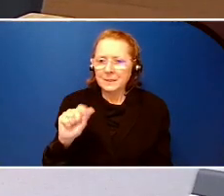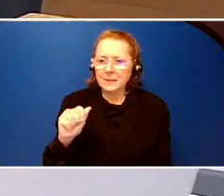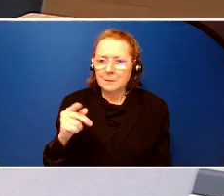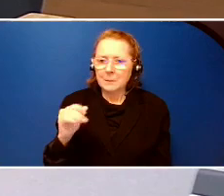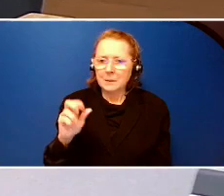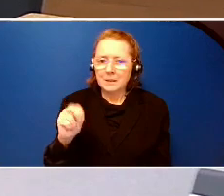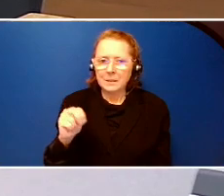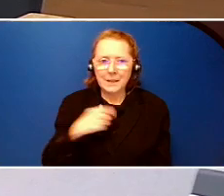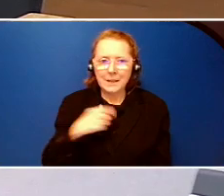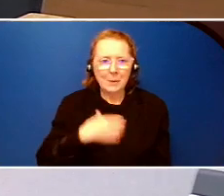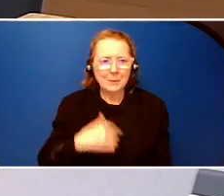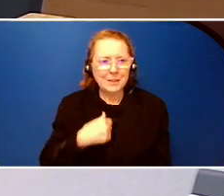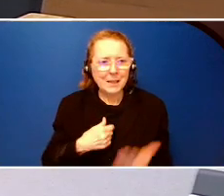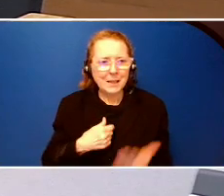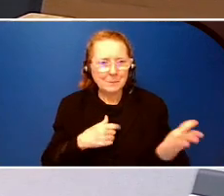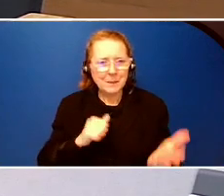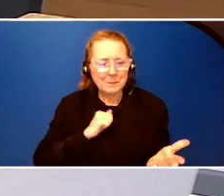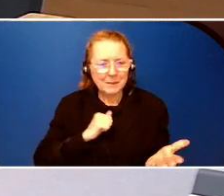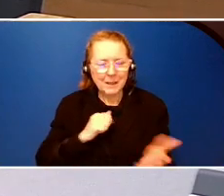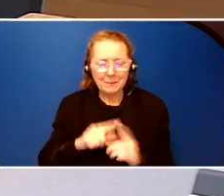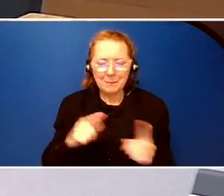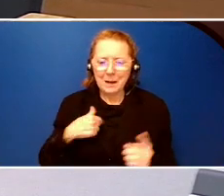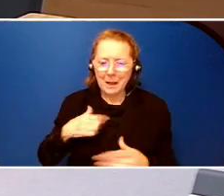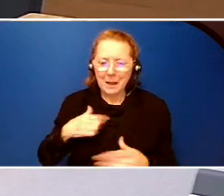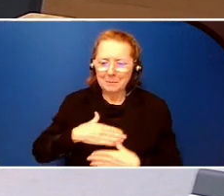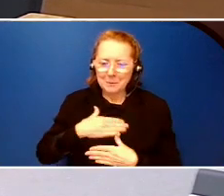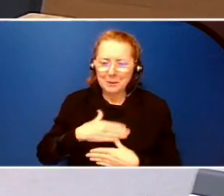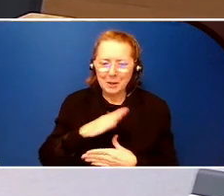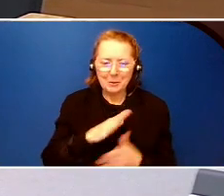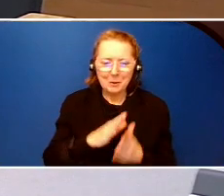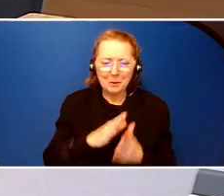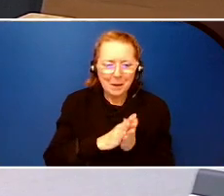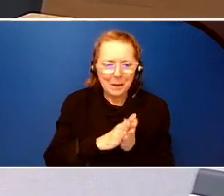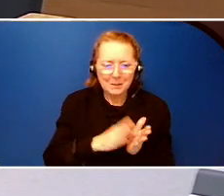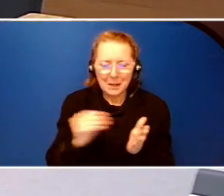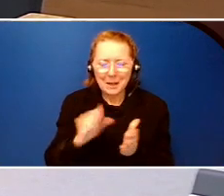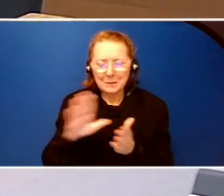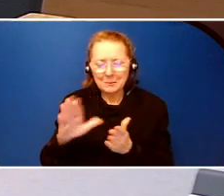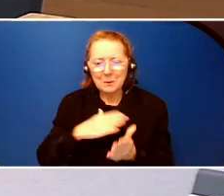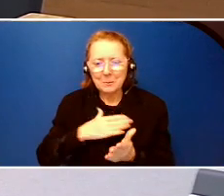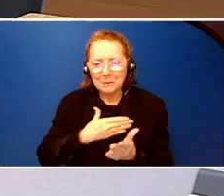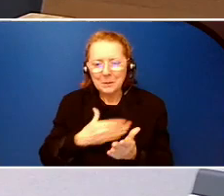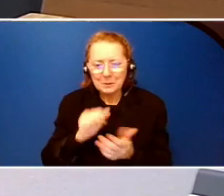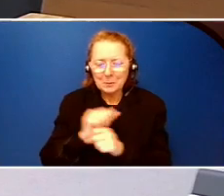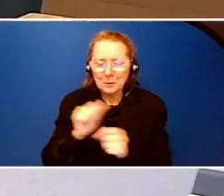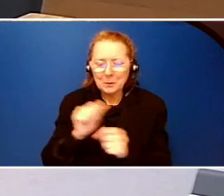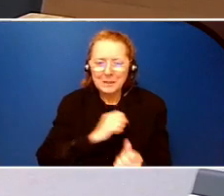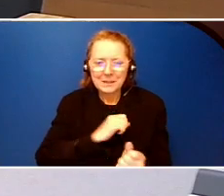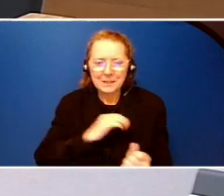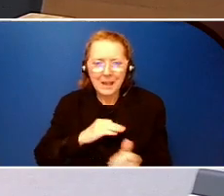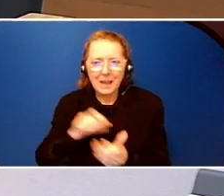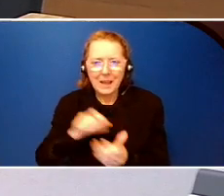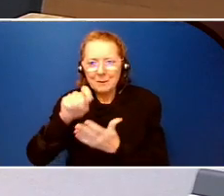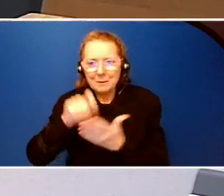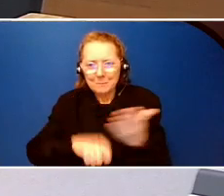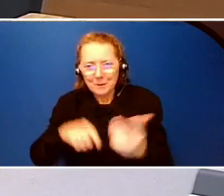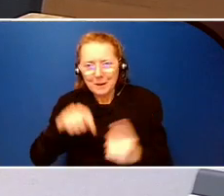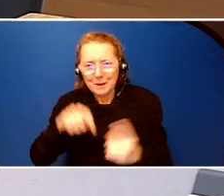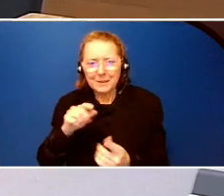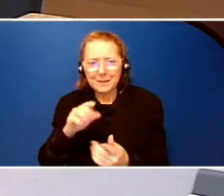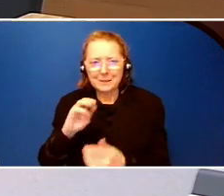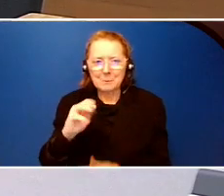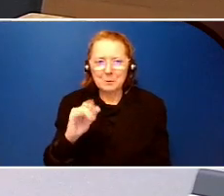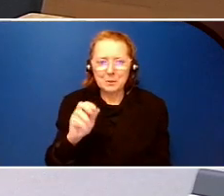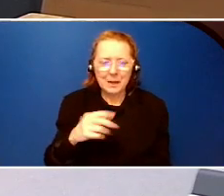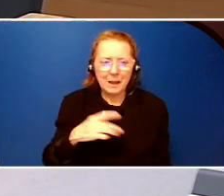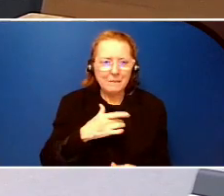submitted it myself, but I appreciate the passion and the bandwidth that you had to work with staff and craft this motion. I think that over time, it really